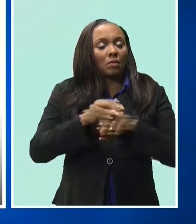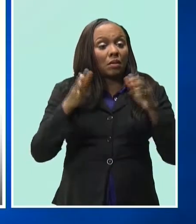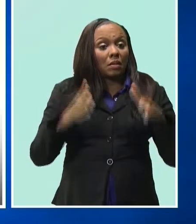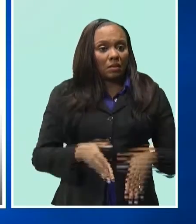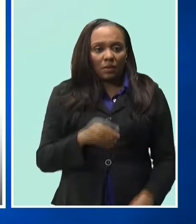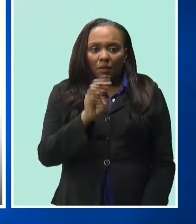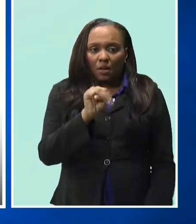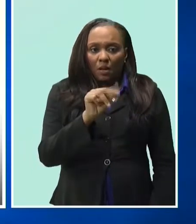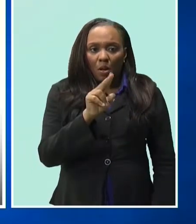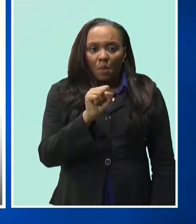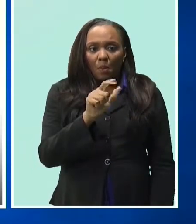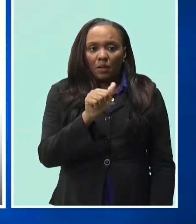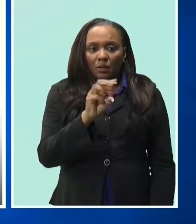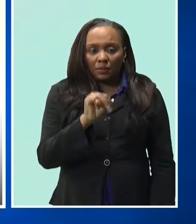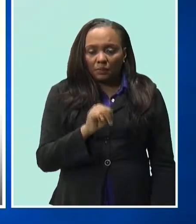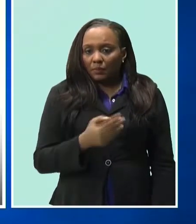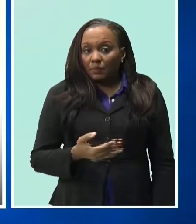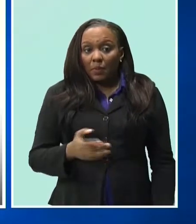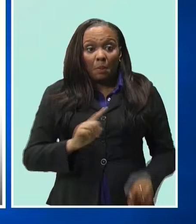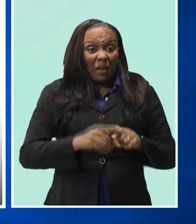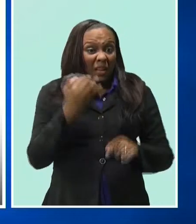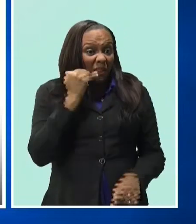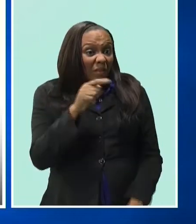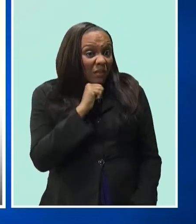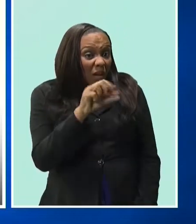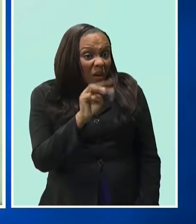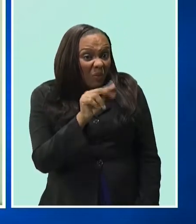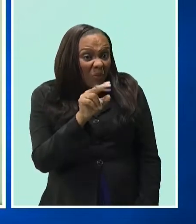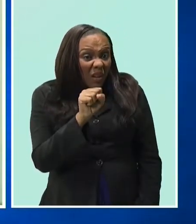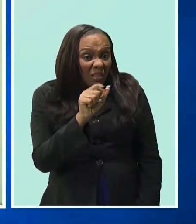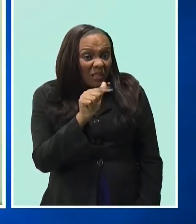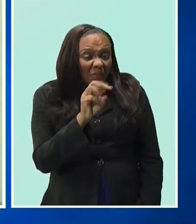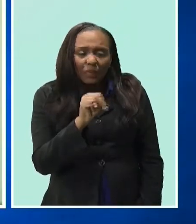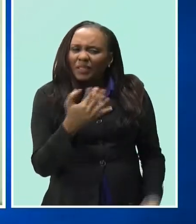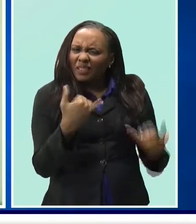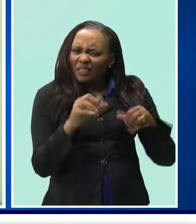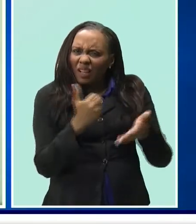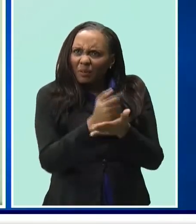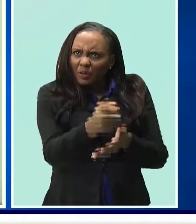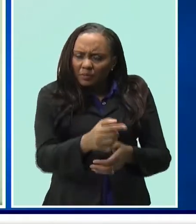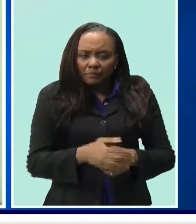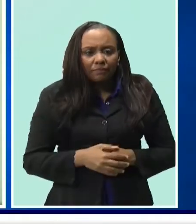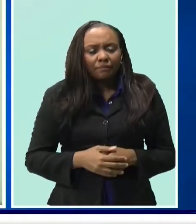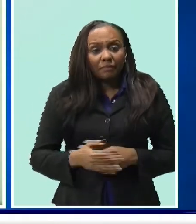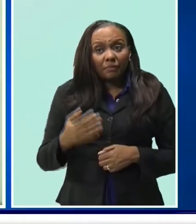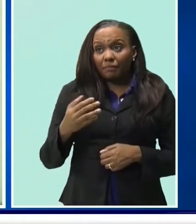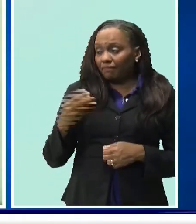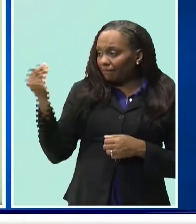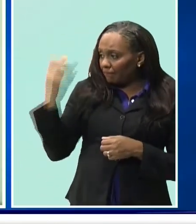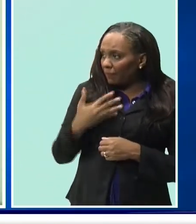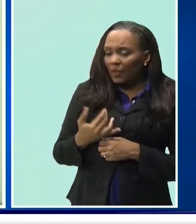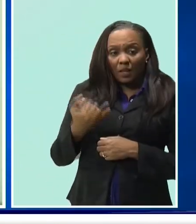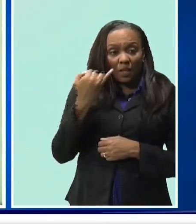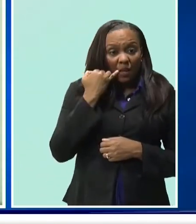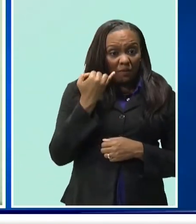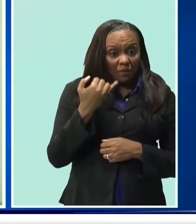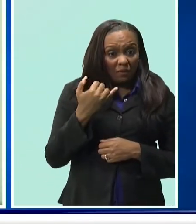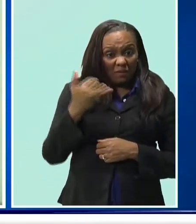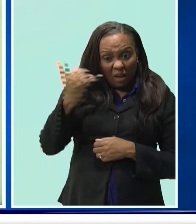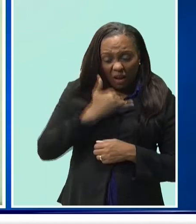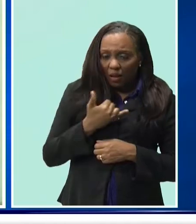you don't have to be Muslim to get help. The counselors have agreed that if anyone calls the hotline with assistance, they will not be turned